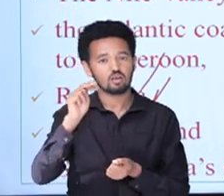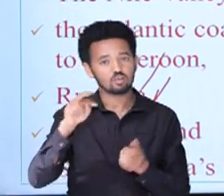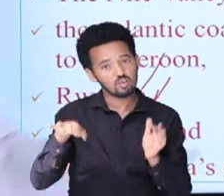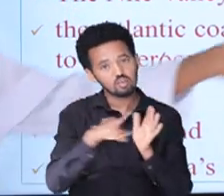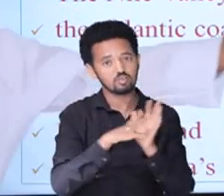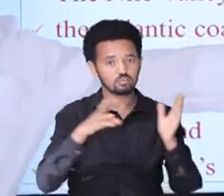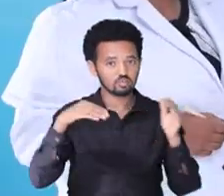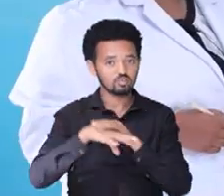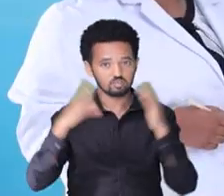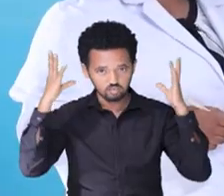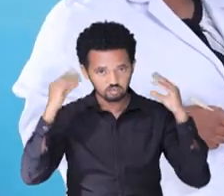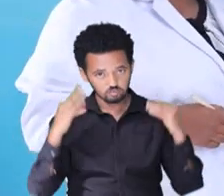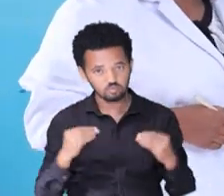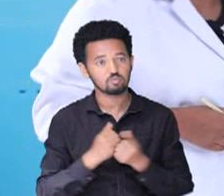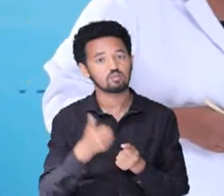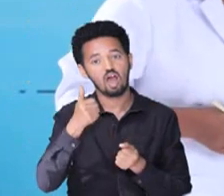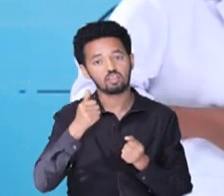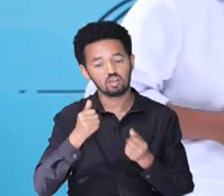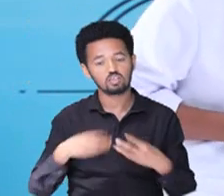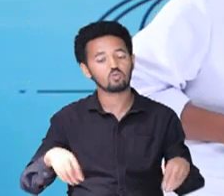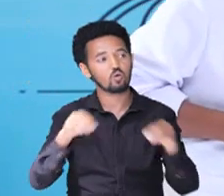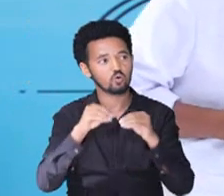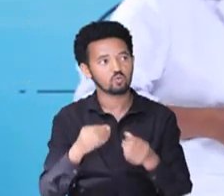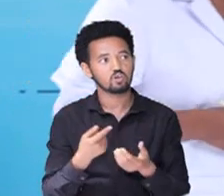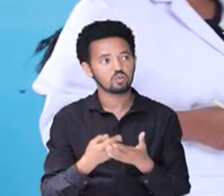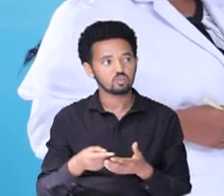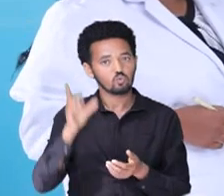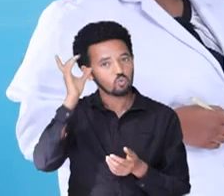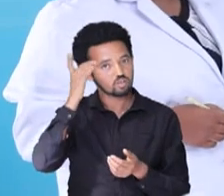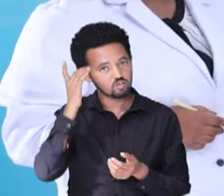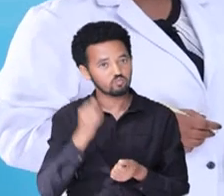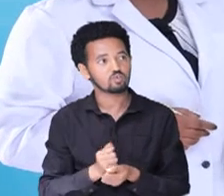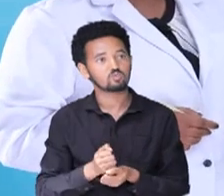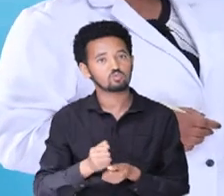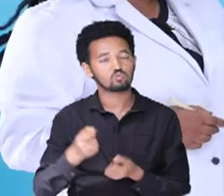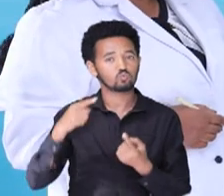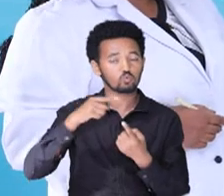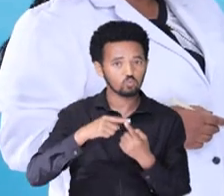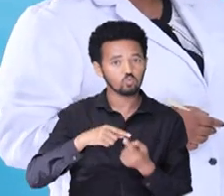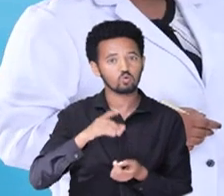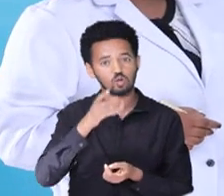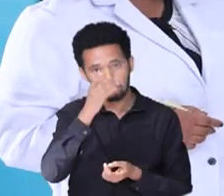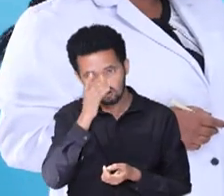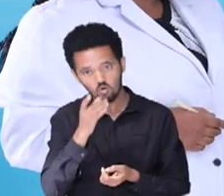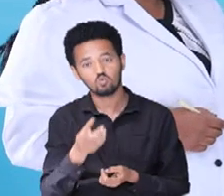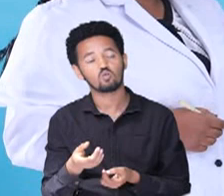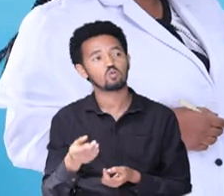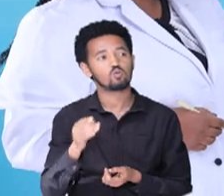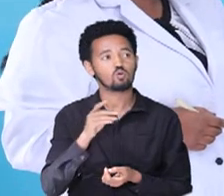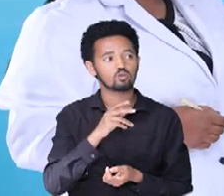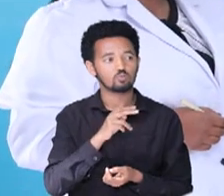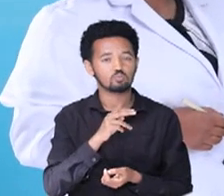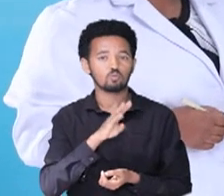Egypt, the Atlantic coastal areas that stretch from Cote d'Ivoire to Cameroon, Rwanda,